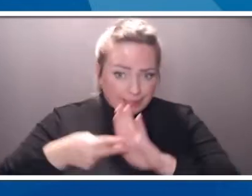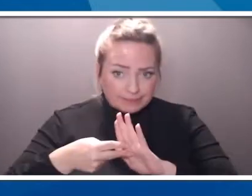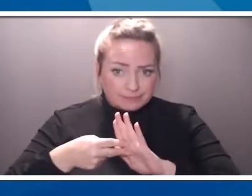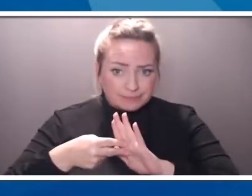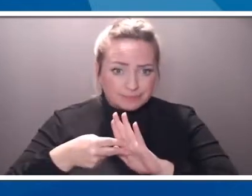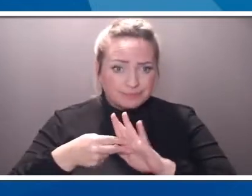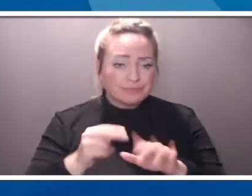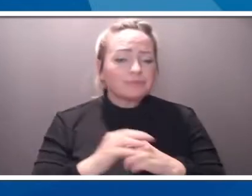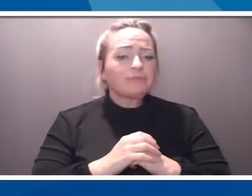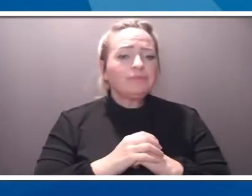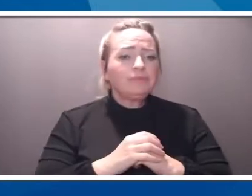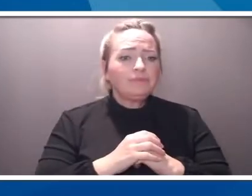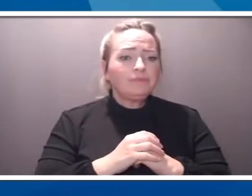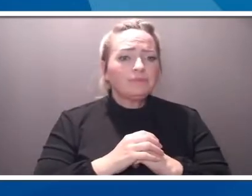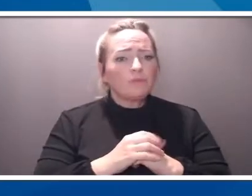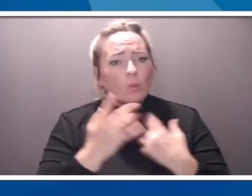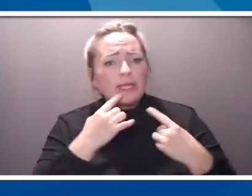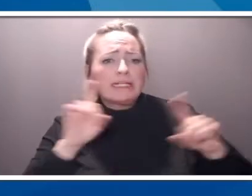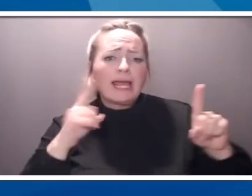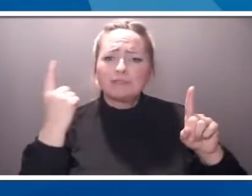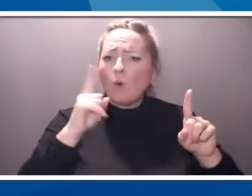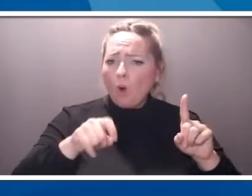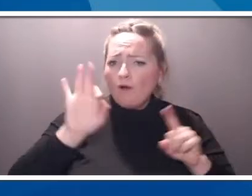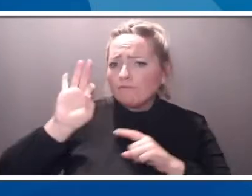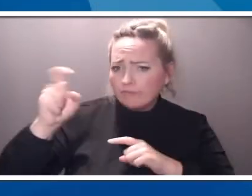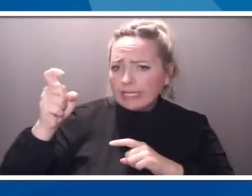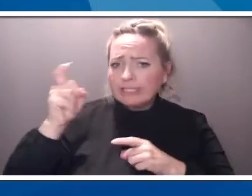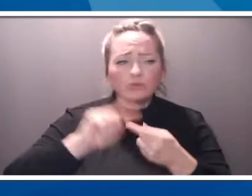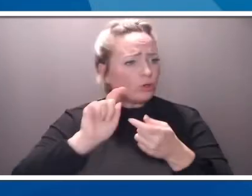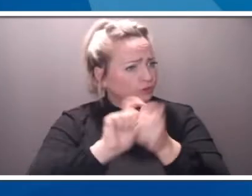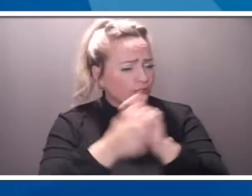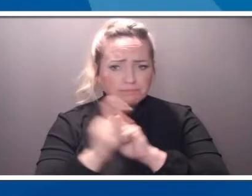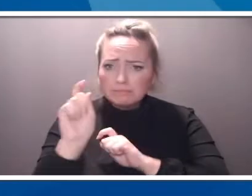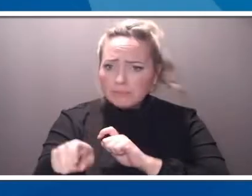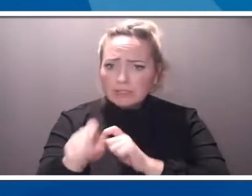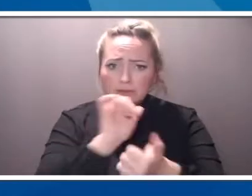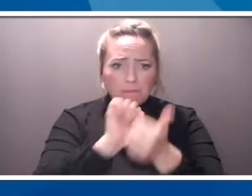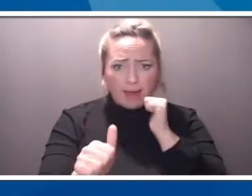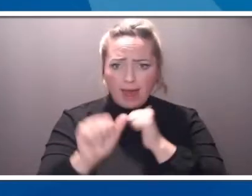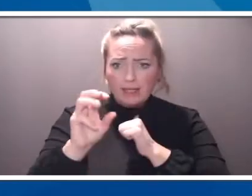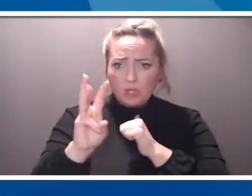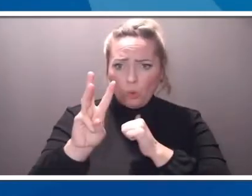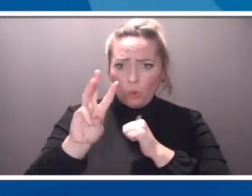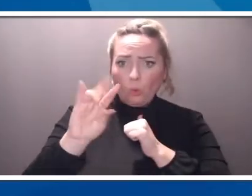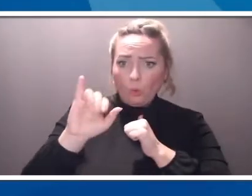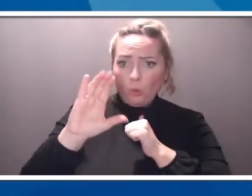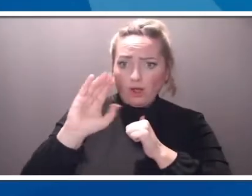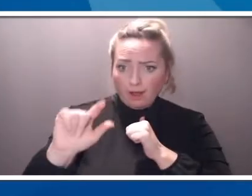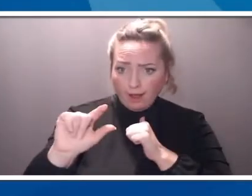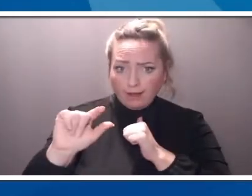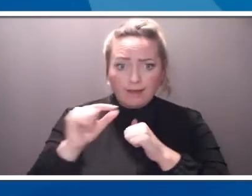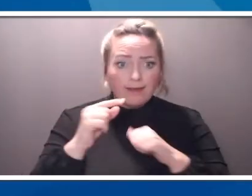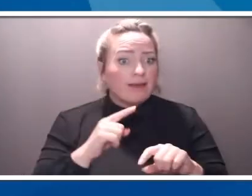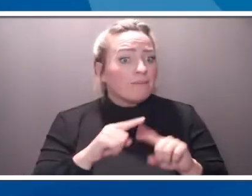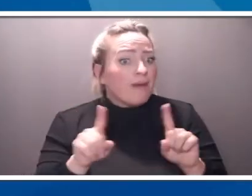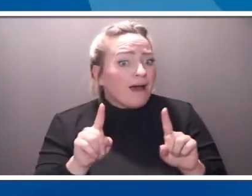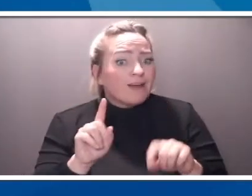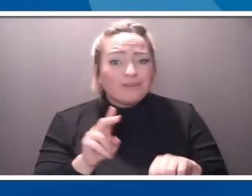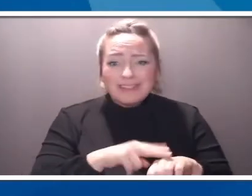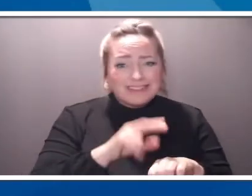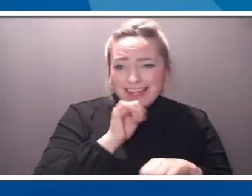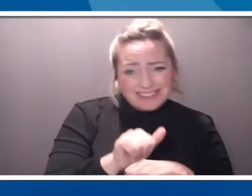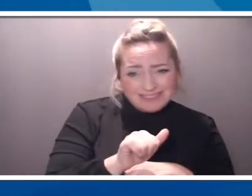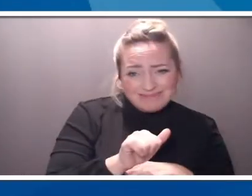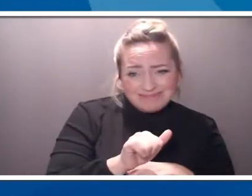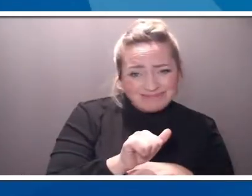themselves actually mean. And we claim that something has to be fixed or changed to pass WCAG when